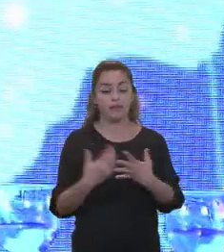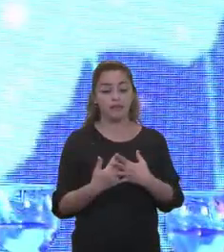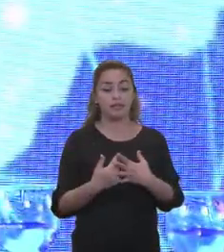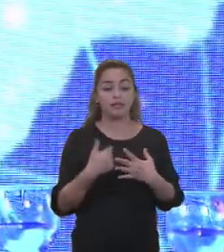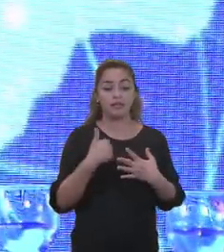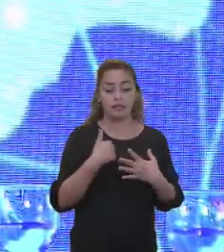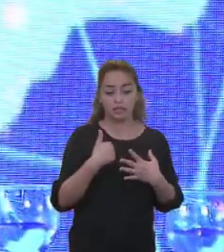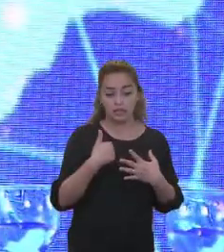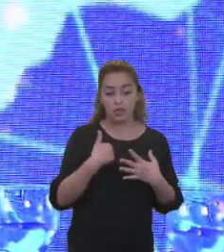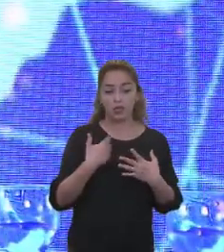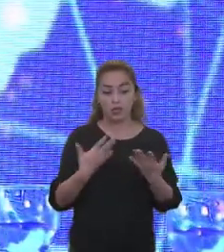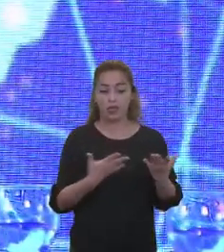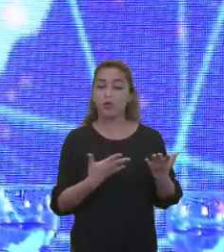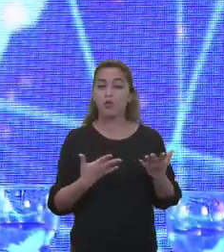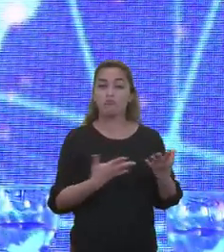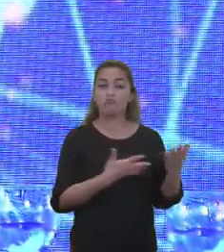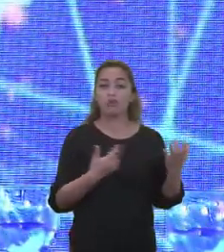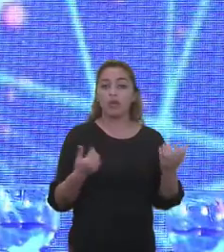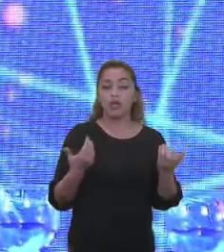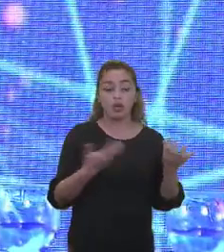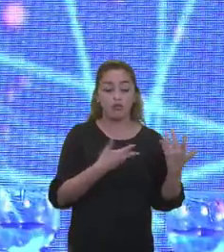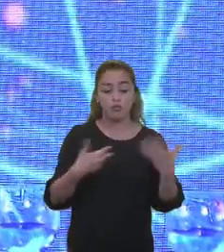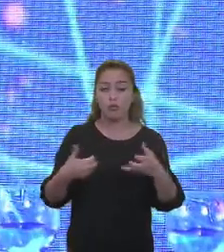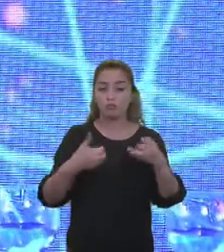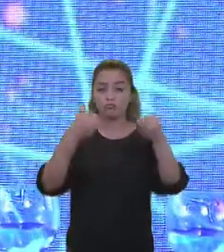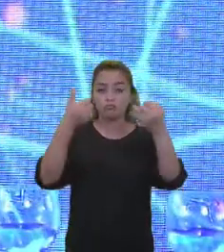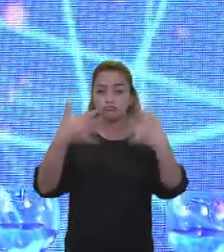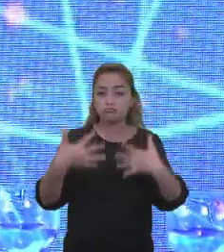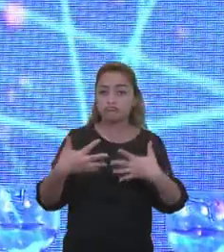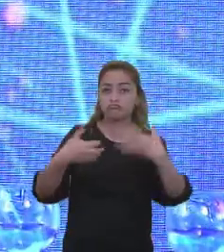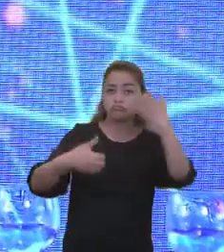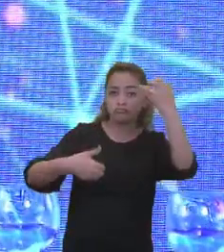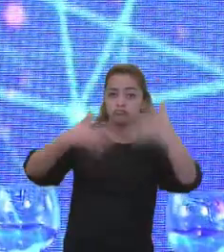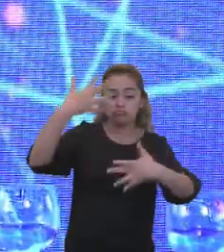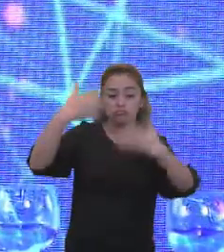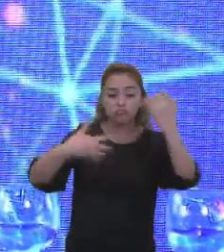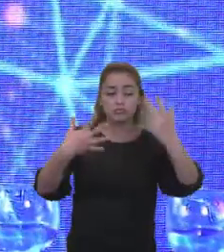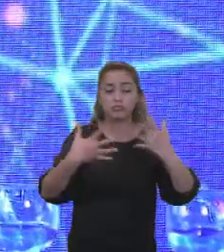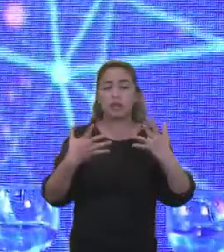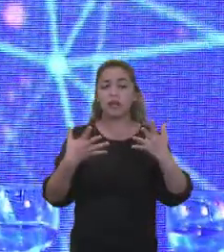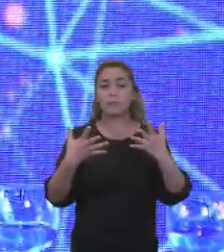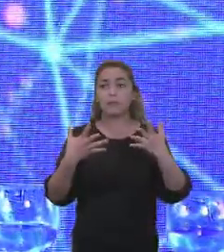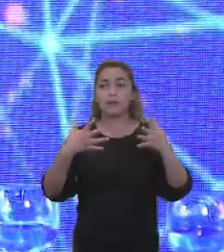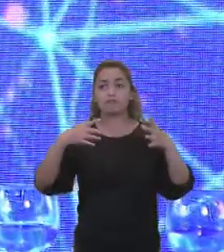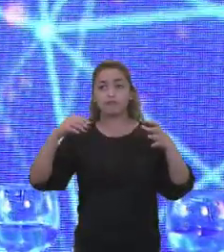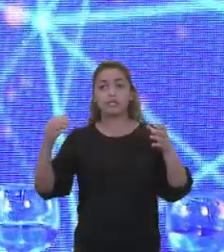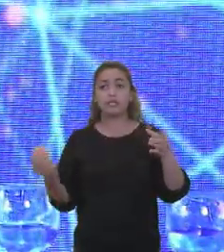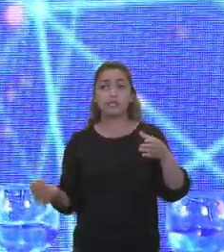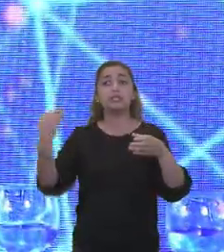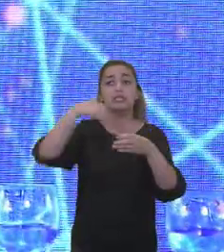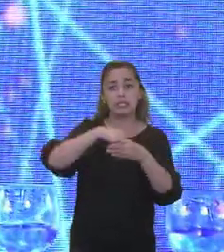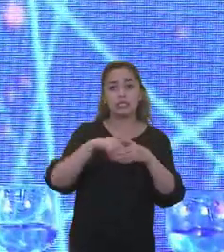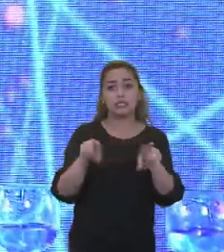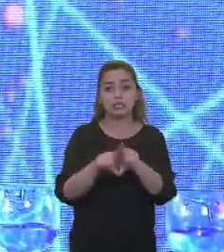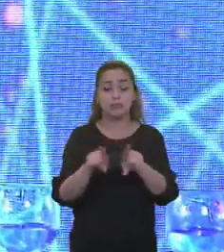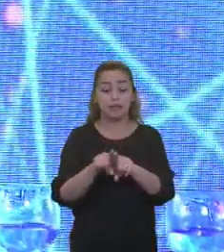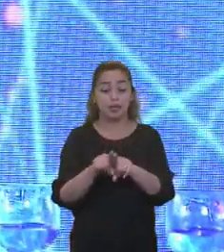the liberty to make a little comment, a side comment, so that I can collaborate in an inclusive way. And